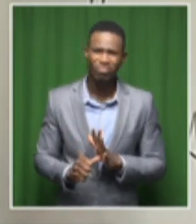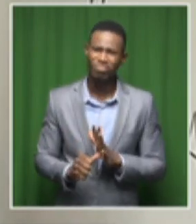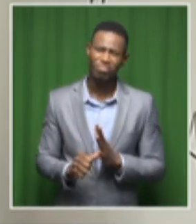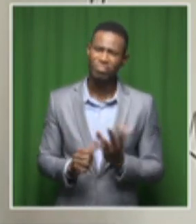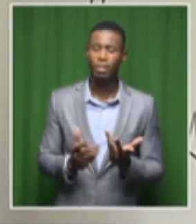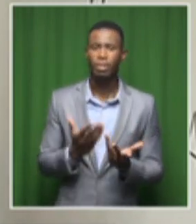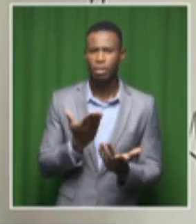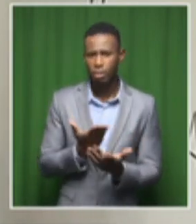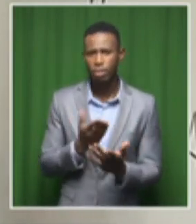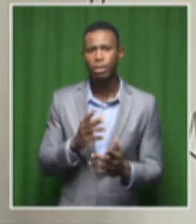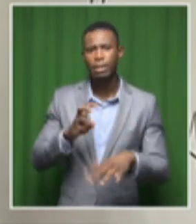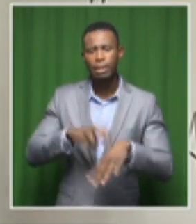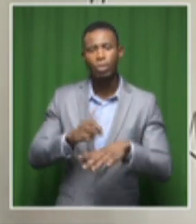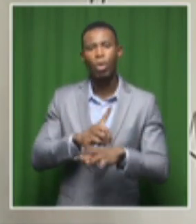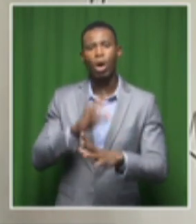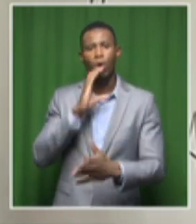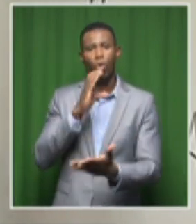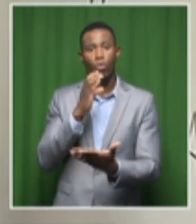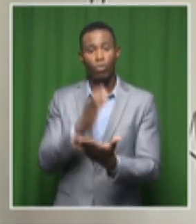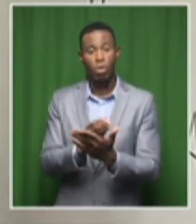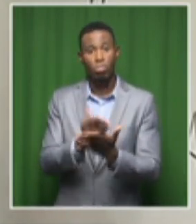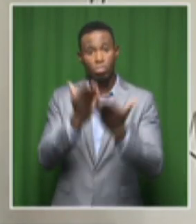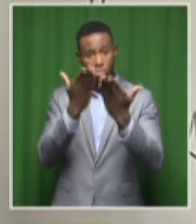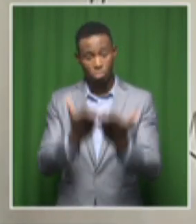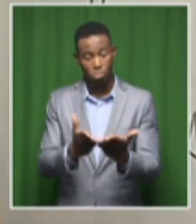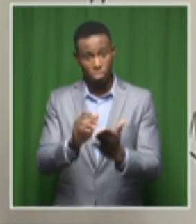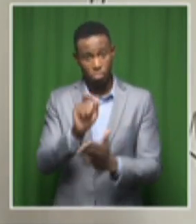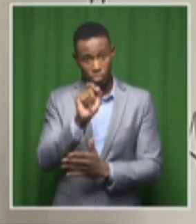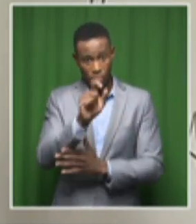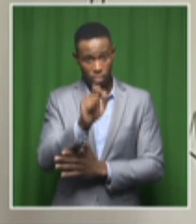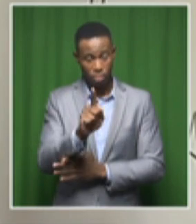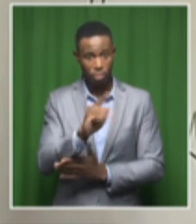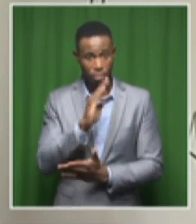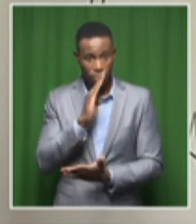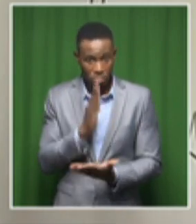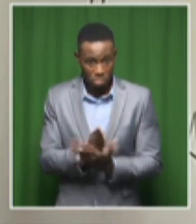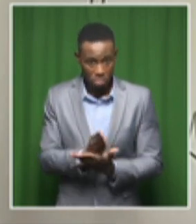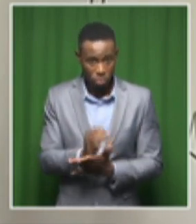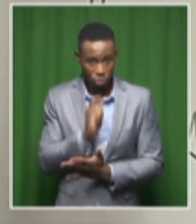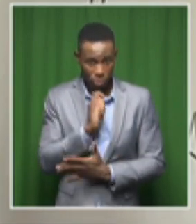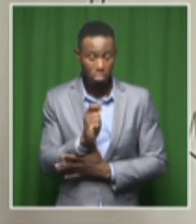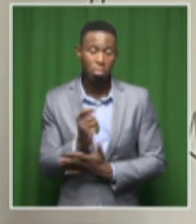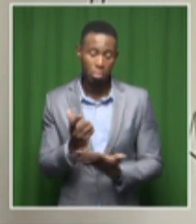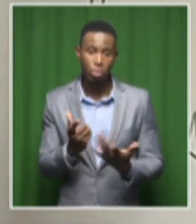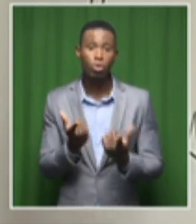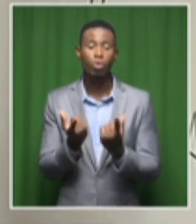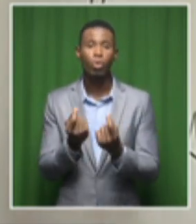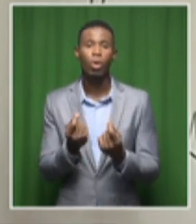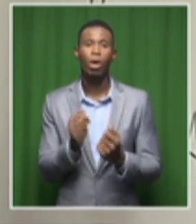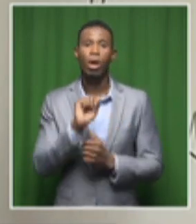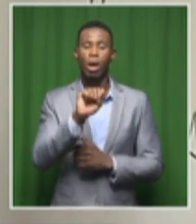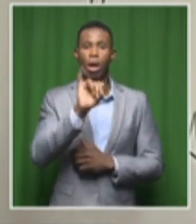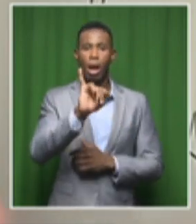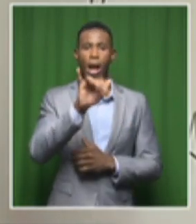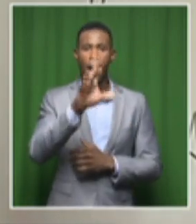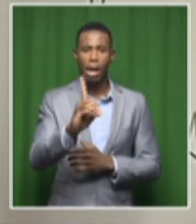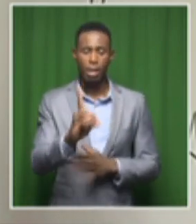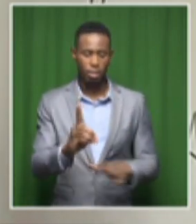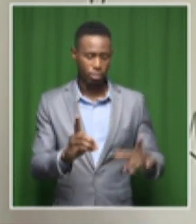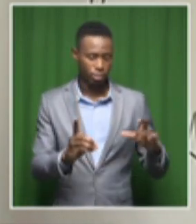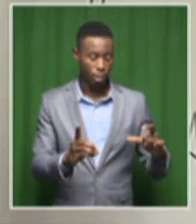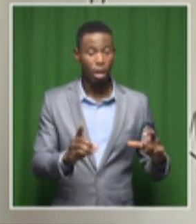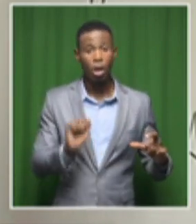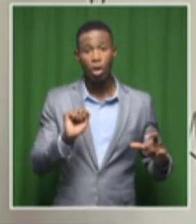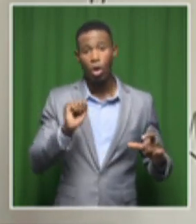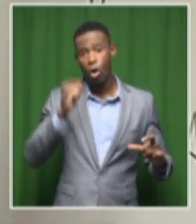this is the person. So if they can now say, okay, we scan your ID, your profile picture must match the picture